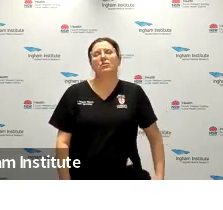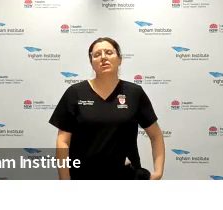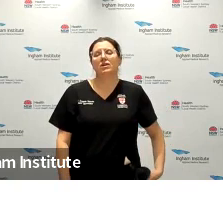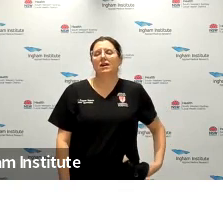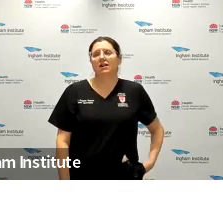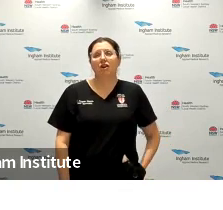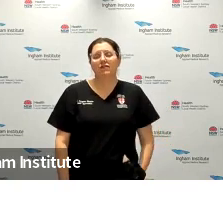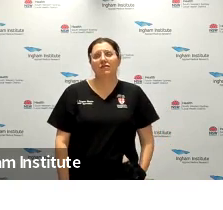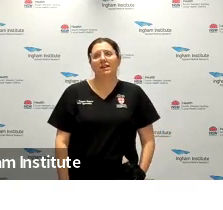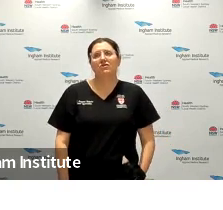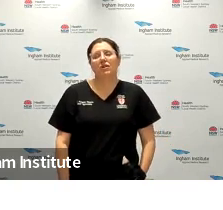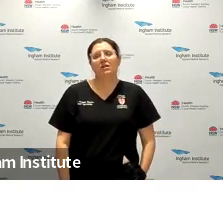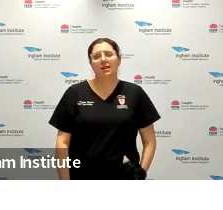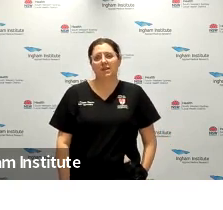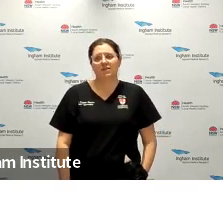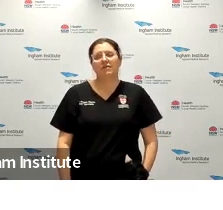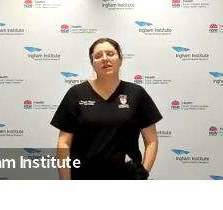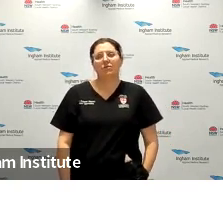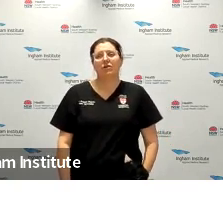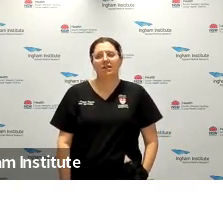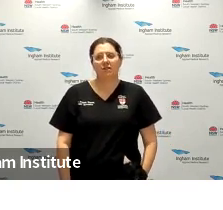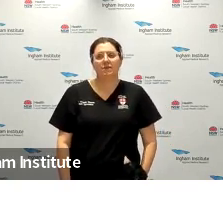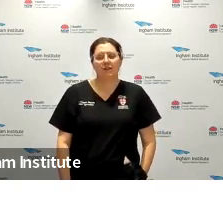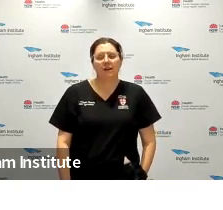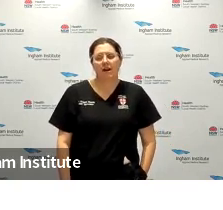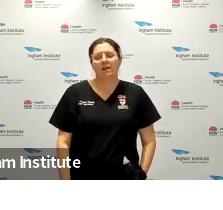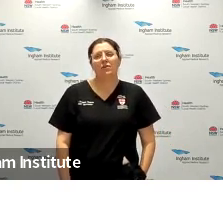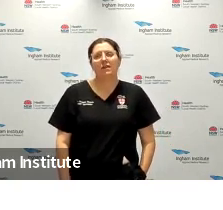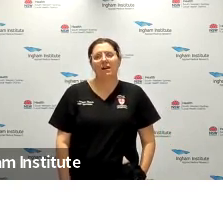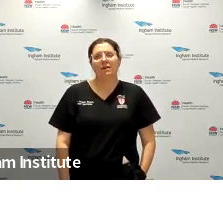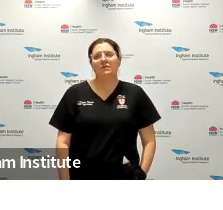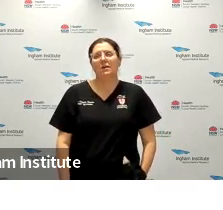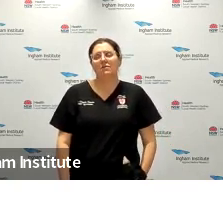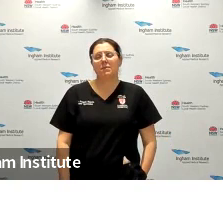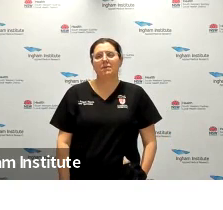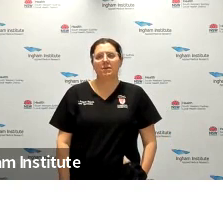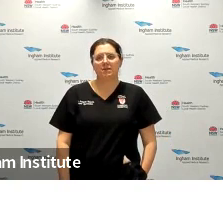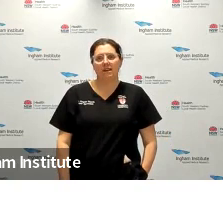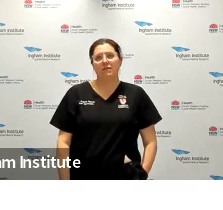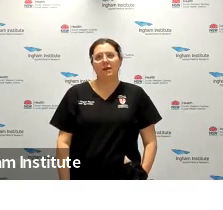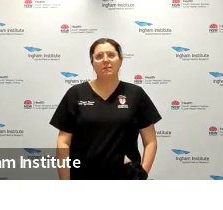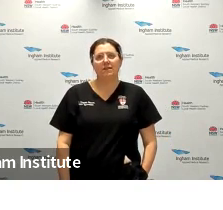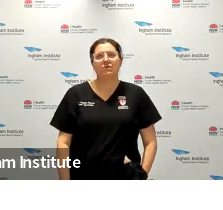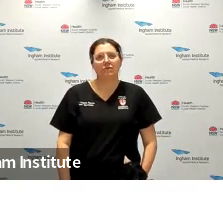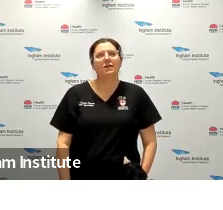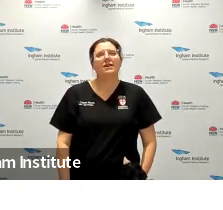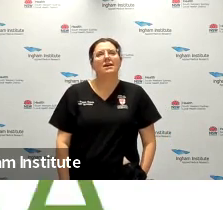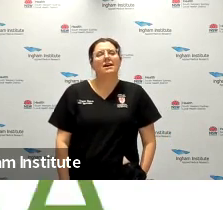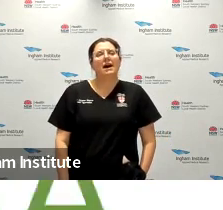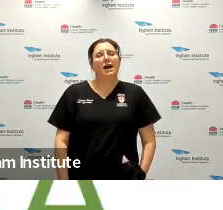of the newborn, COVID-related trials, and Ministry of Health work in terms of improving outcomes for mother and baby with the Safer Baby